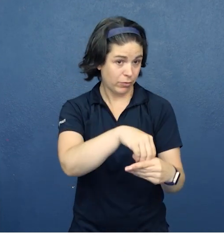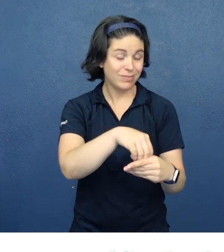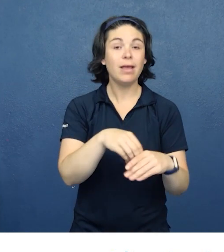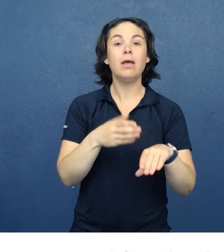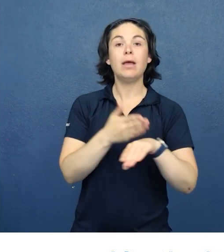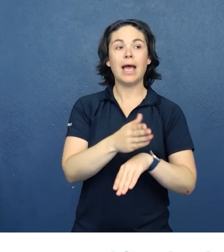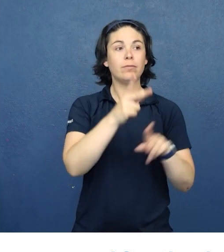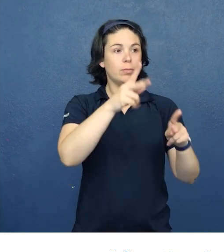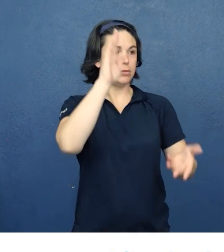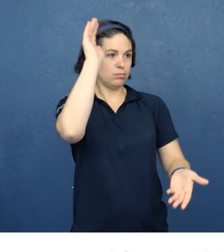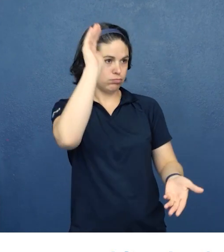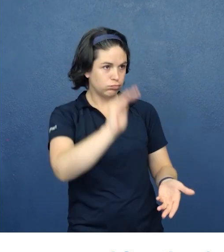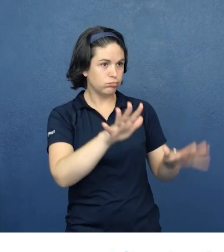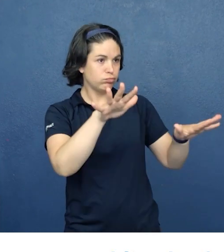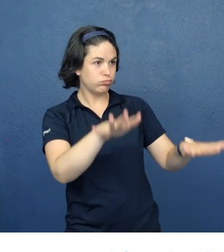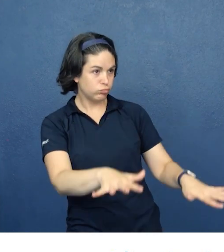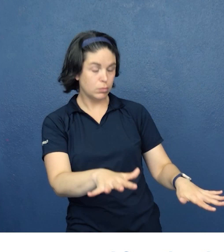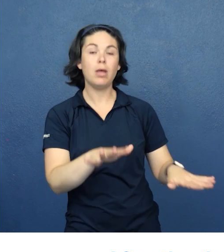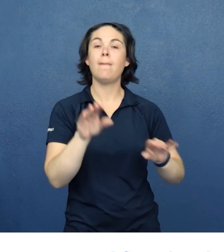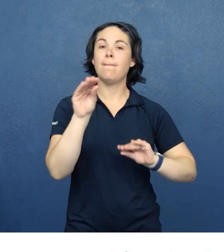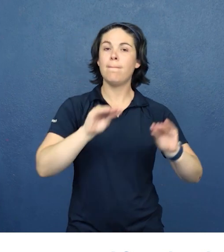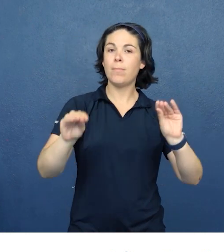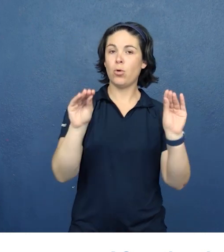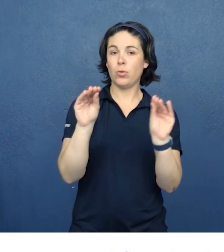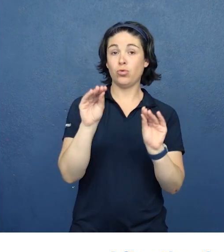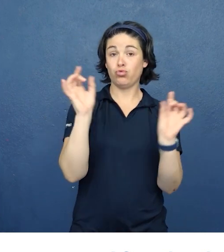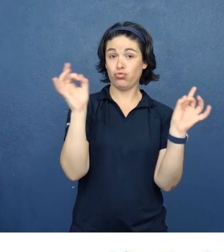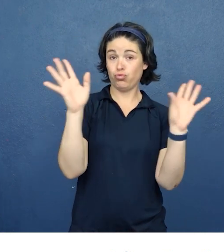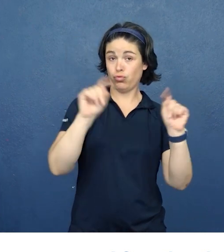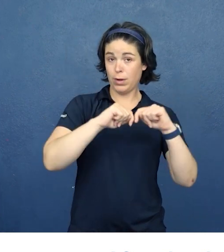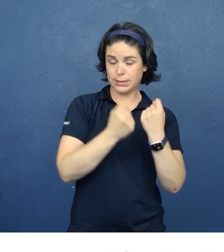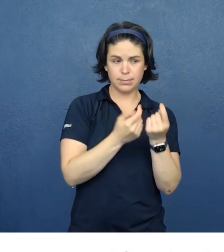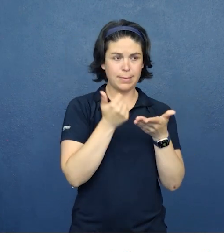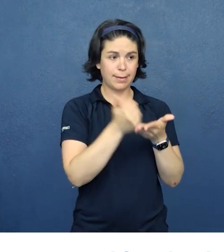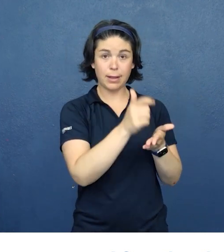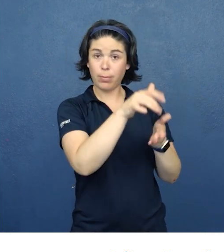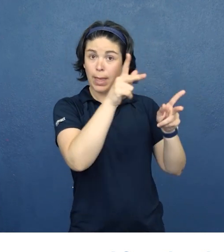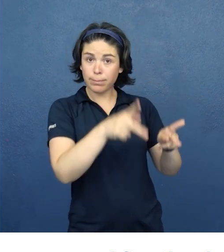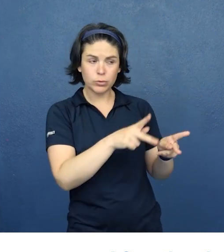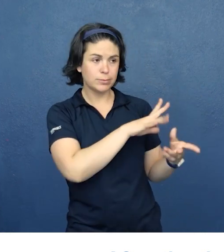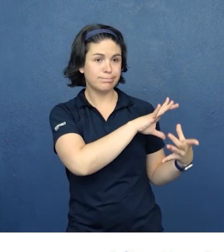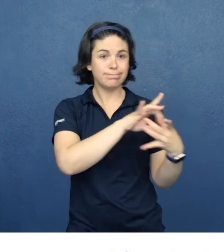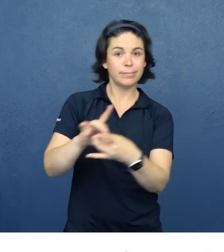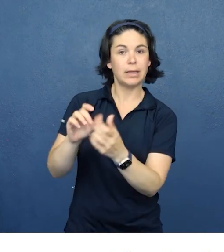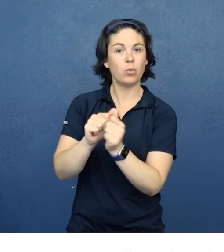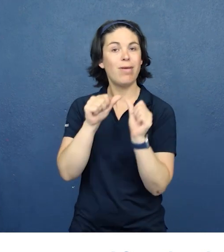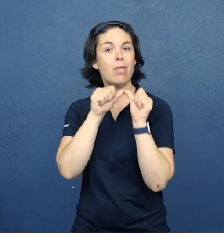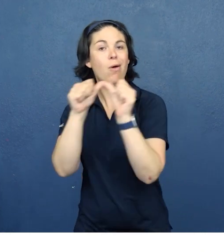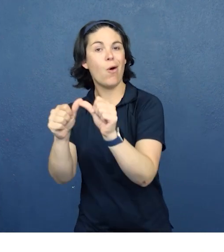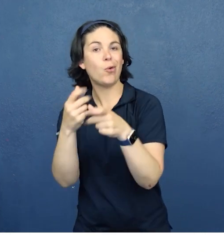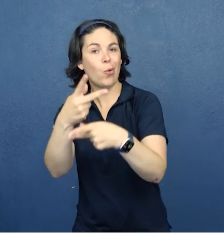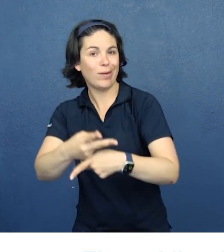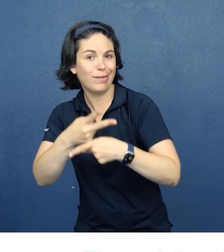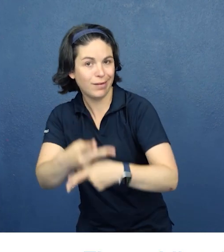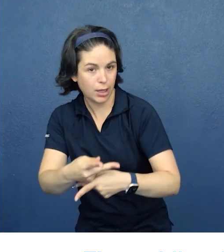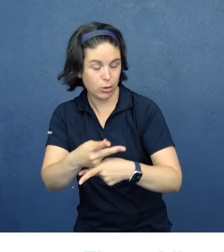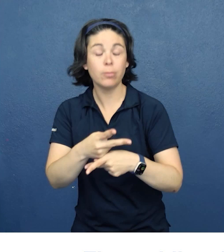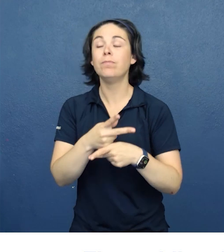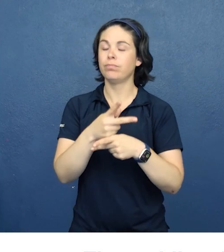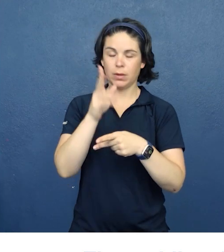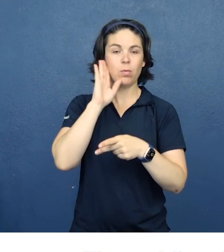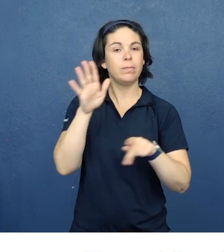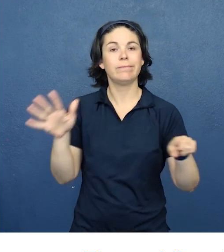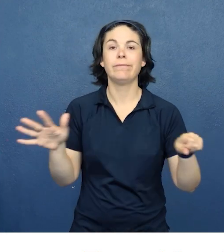After the de-escalation, the mobile crisis teams are able to connect the person to ongoing care. The mobile crisis